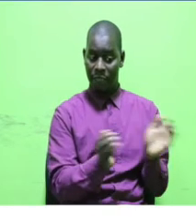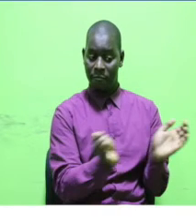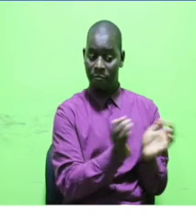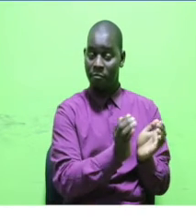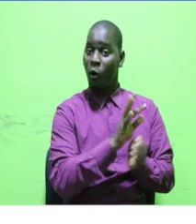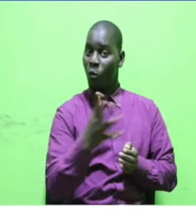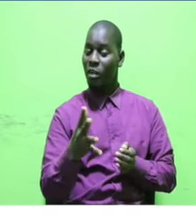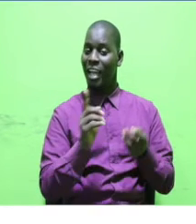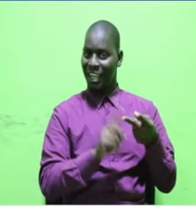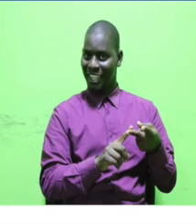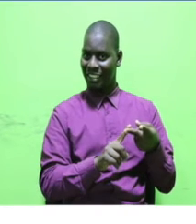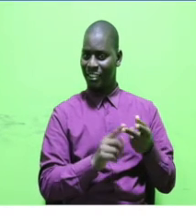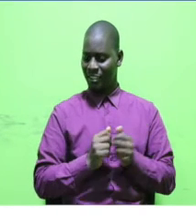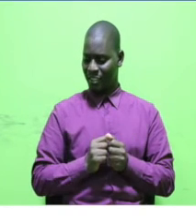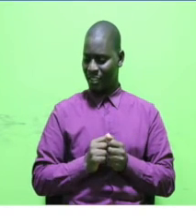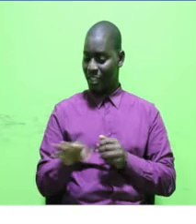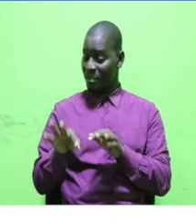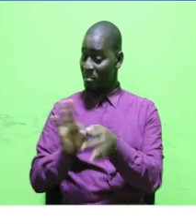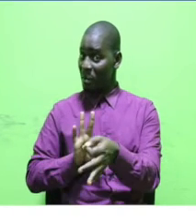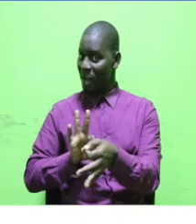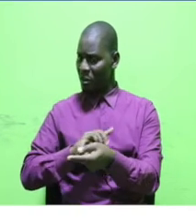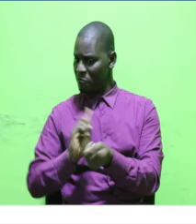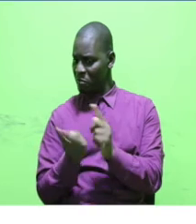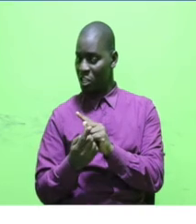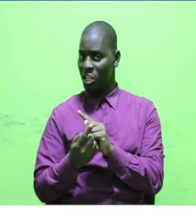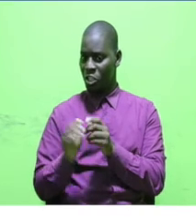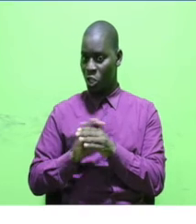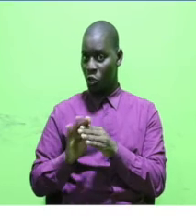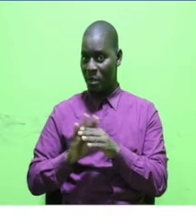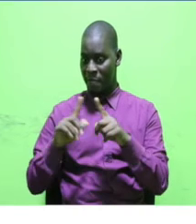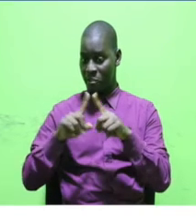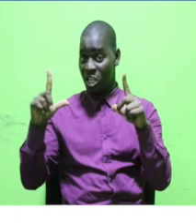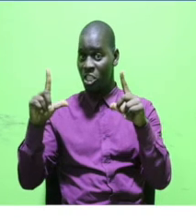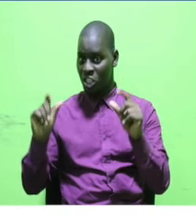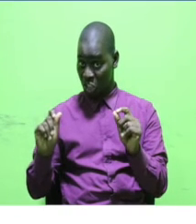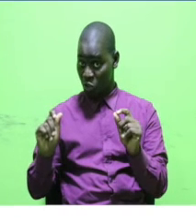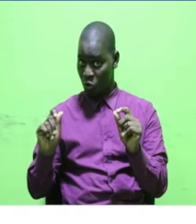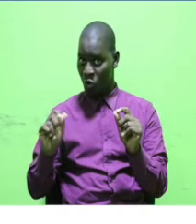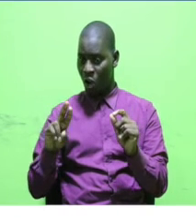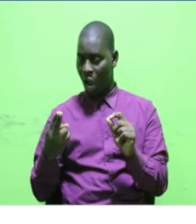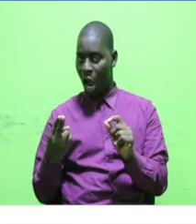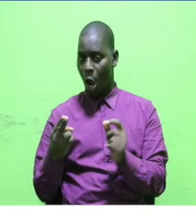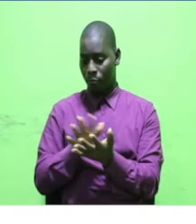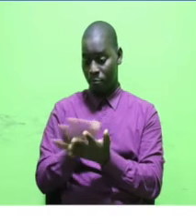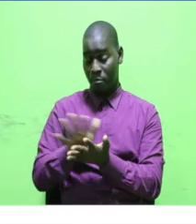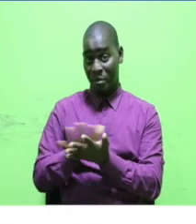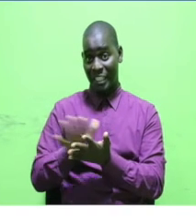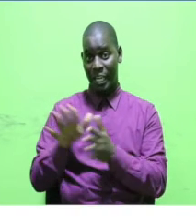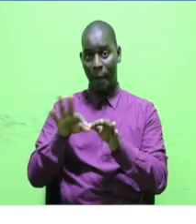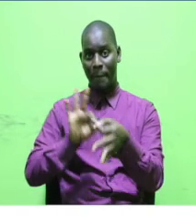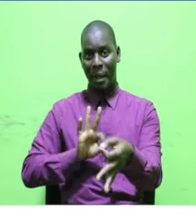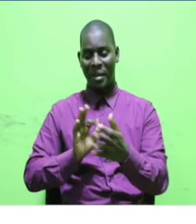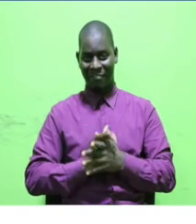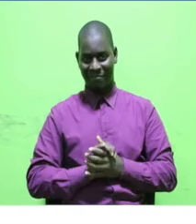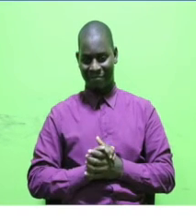large storage water tanks. Waste paper can be used to make tissues, tissue papers, or new